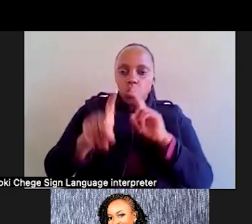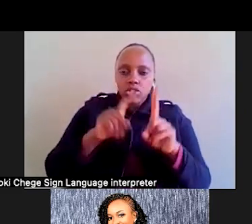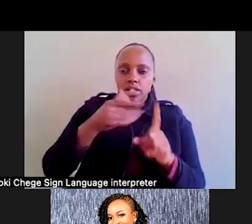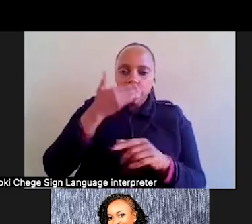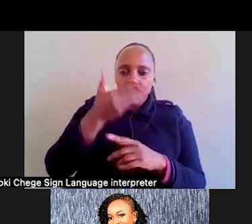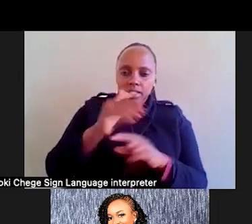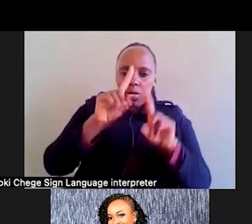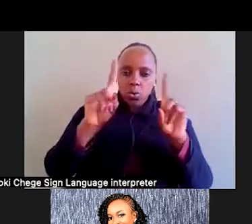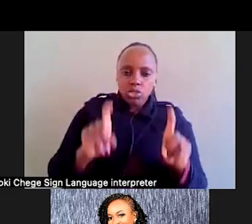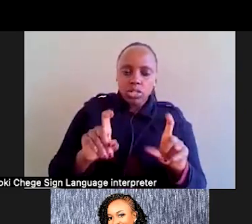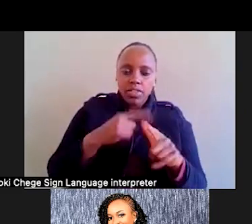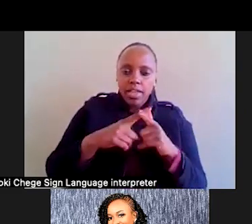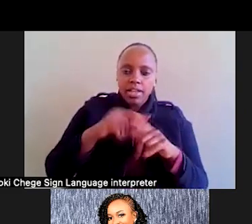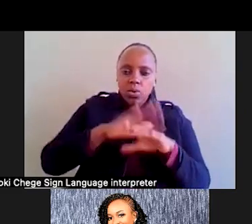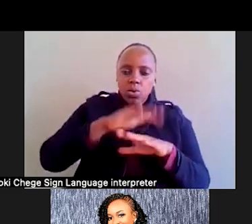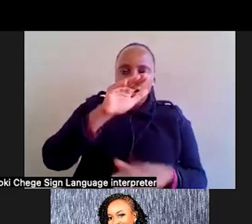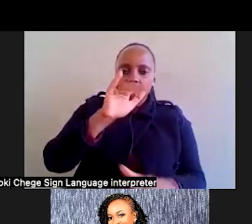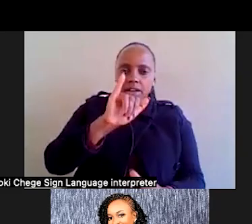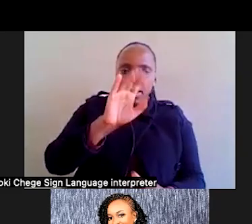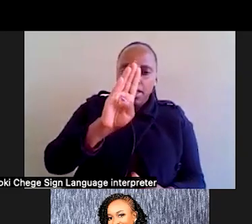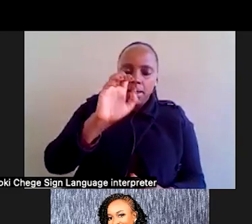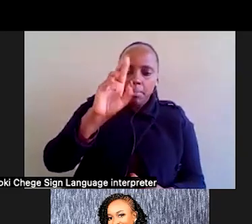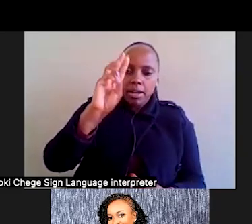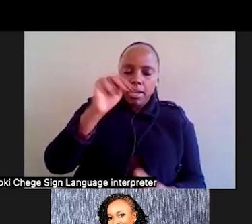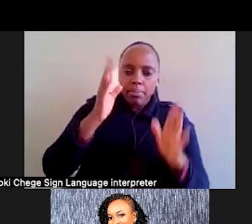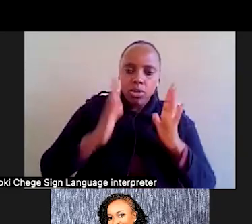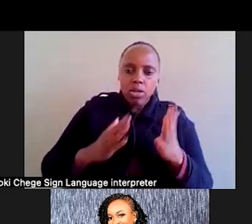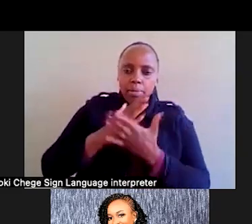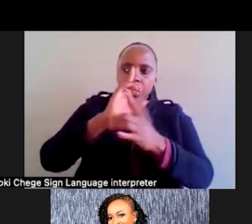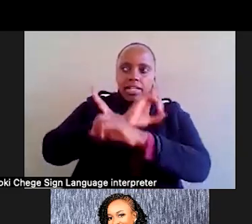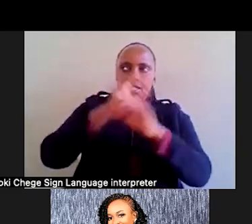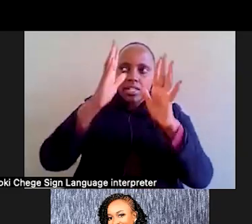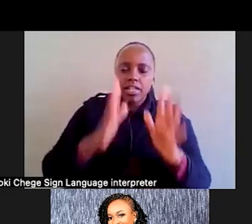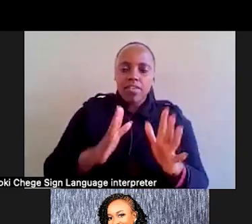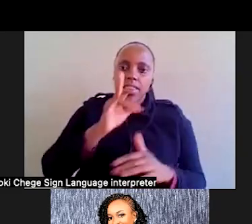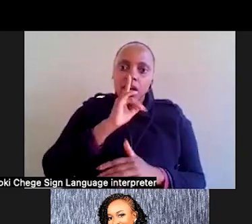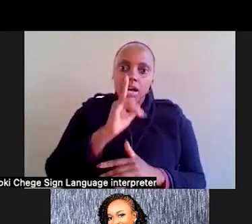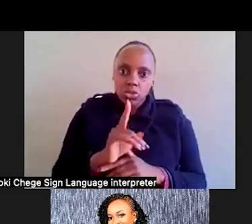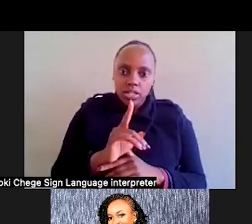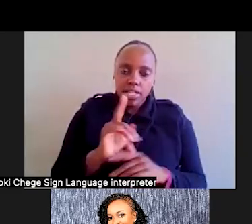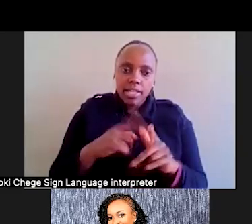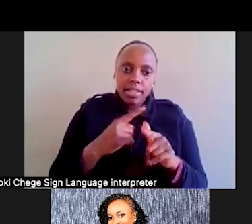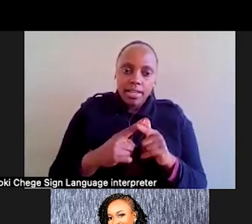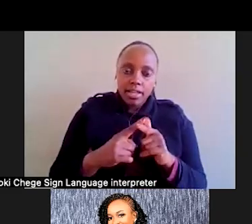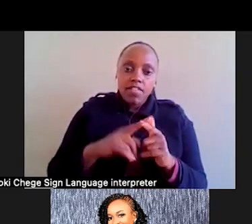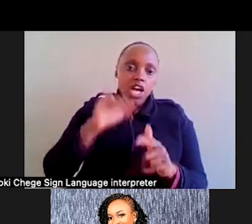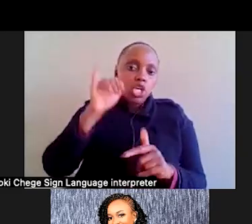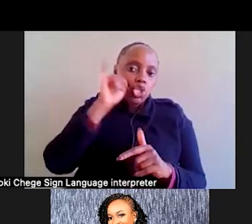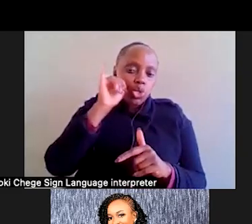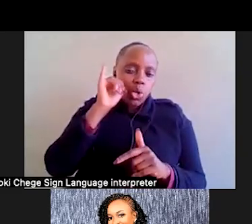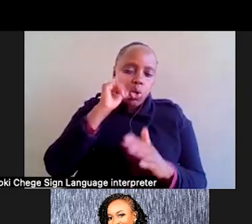Ibrahim Wako, human rights defenders, guarantee, Isiolo. What are the cultural issues